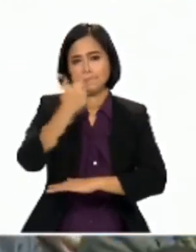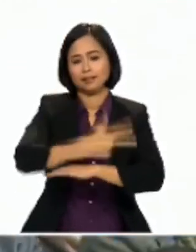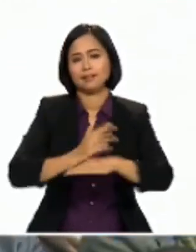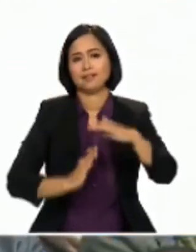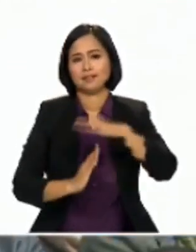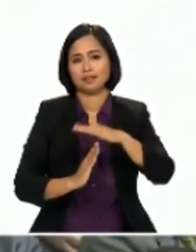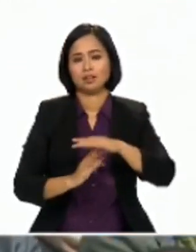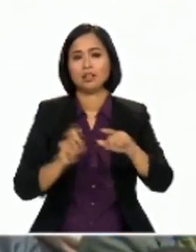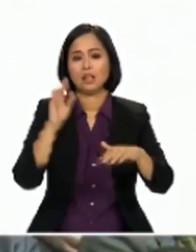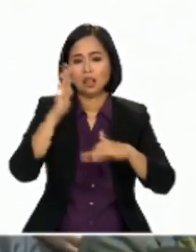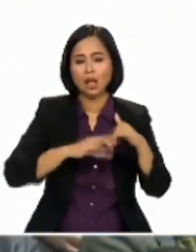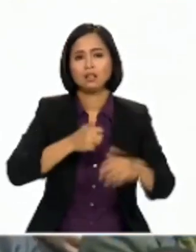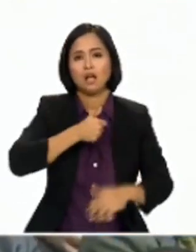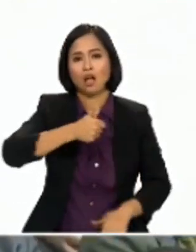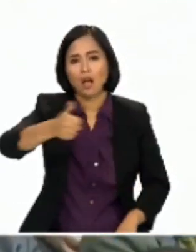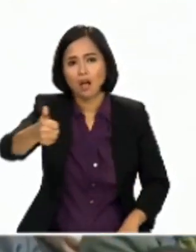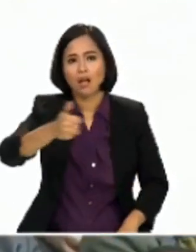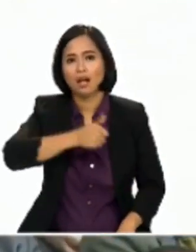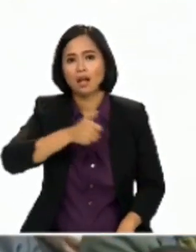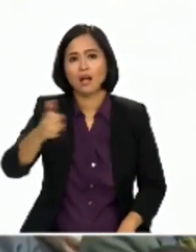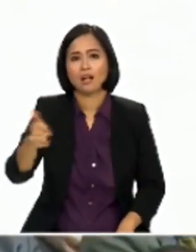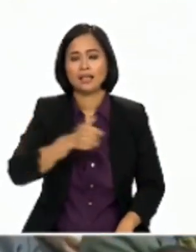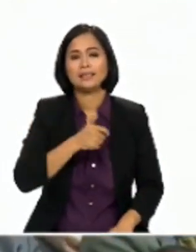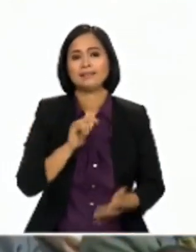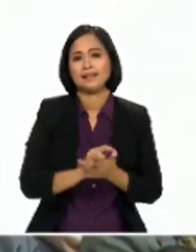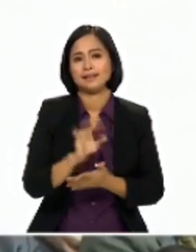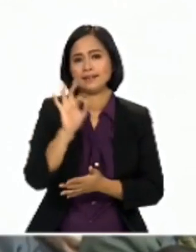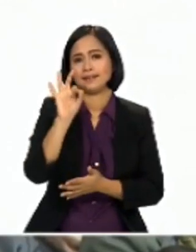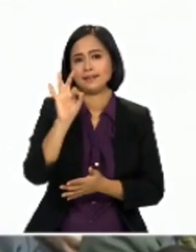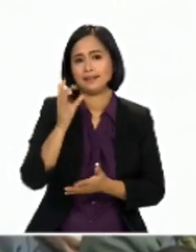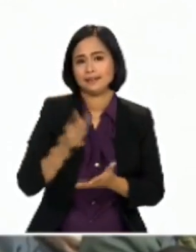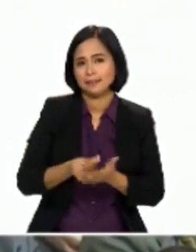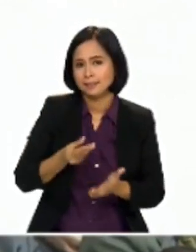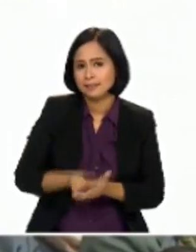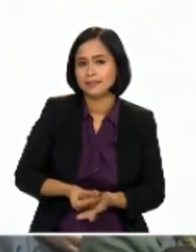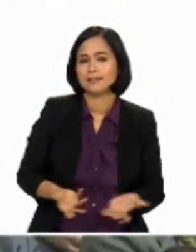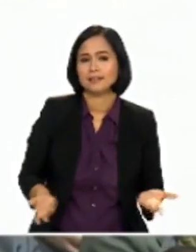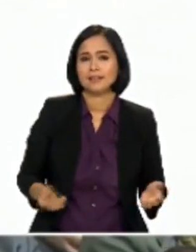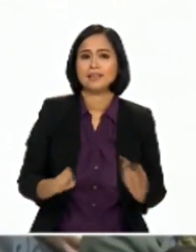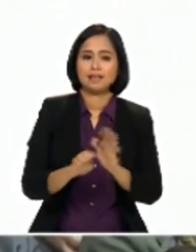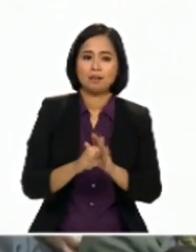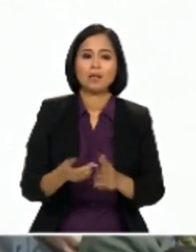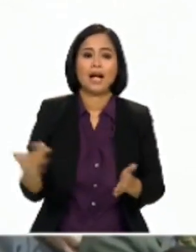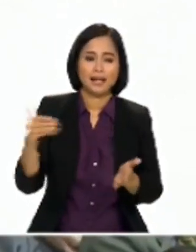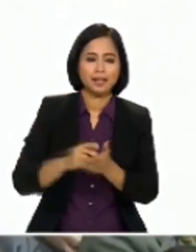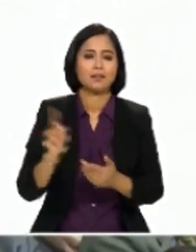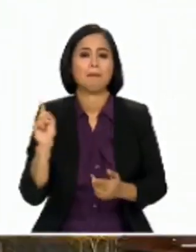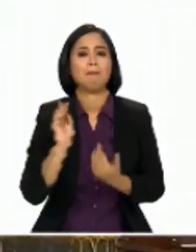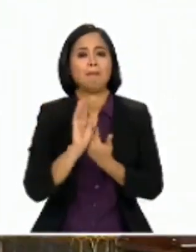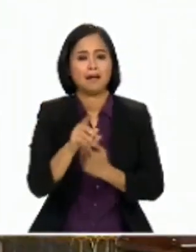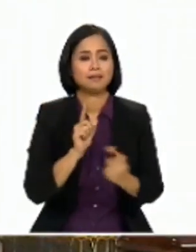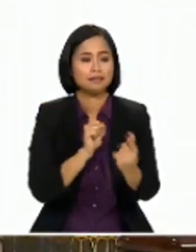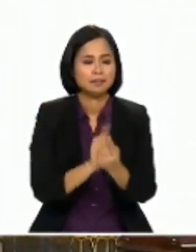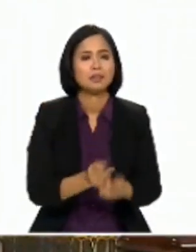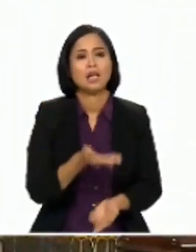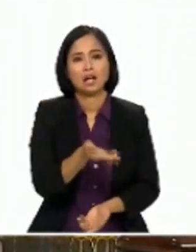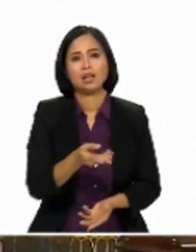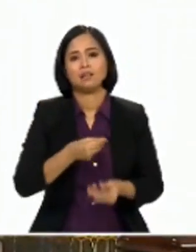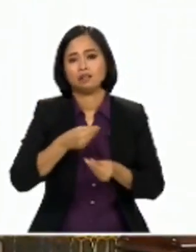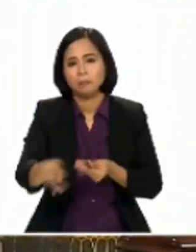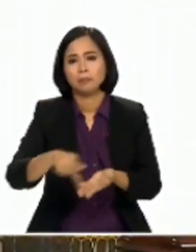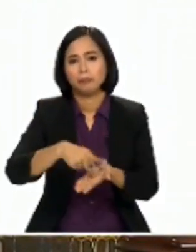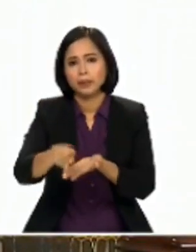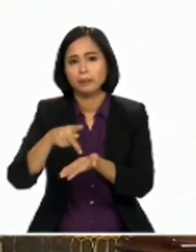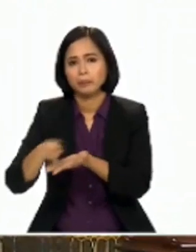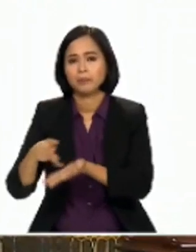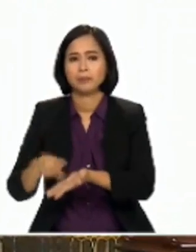na magpabalik-balik, kasi dyan ang pirahanin. Pagdating doon, meron namang hingin, padunong mo hingin. Kaya I said,